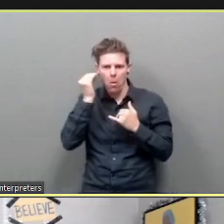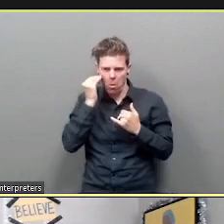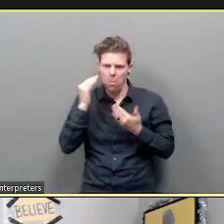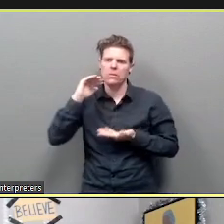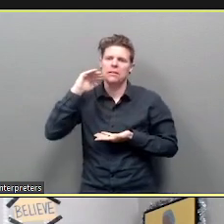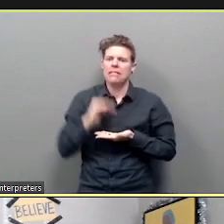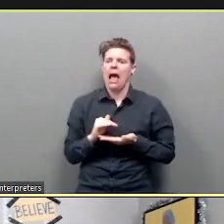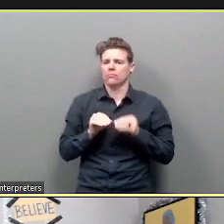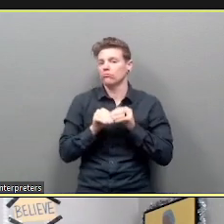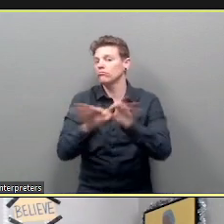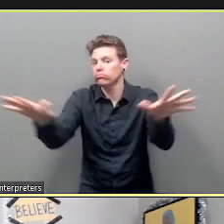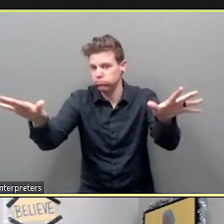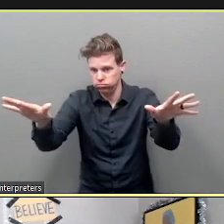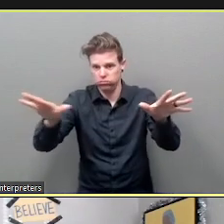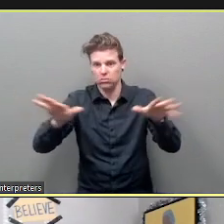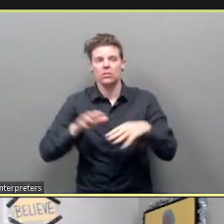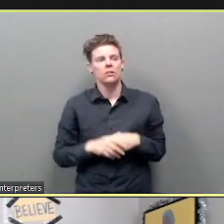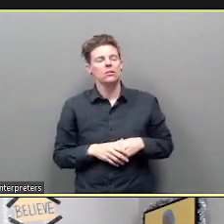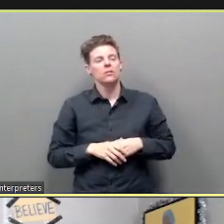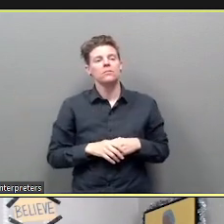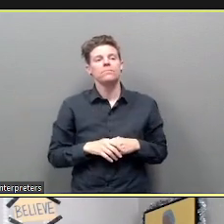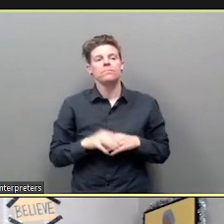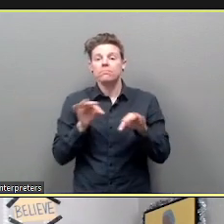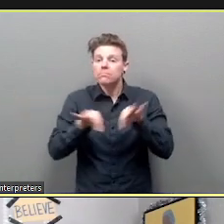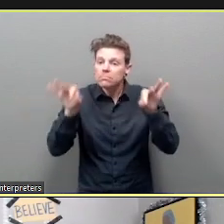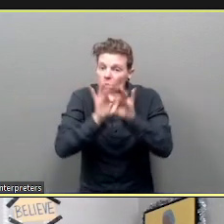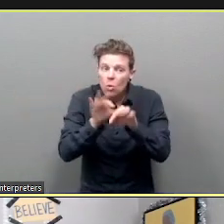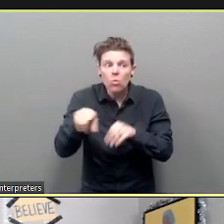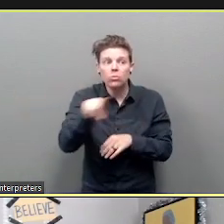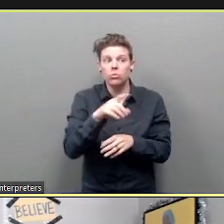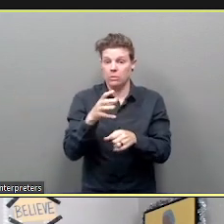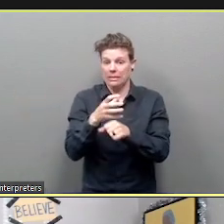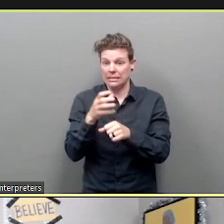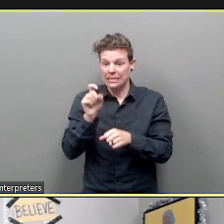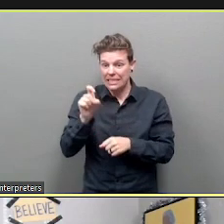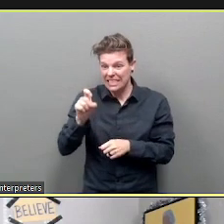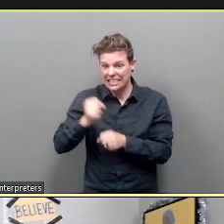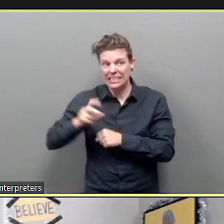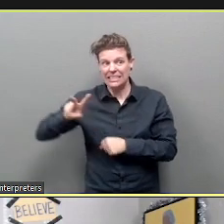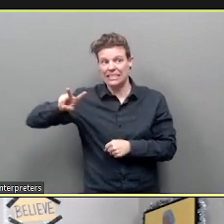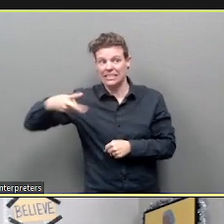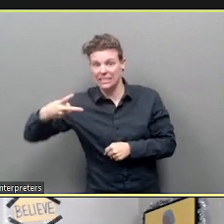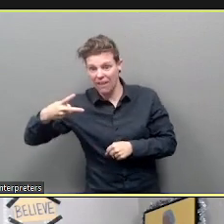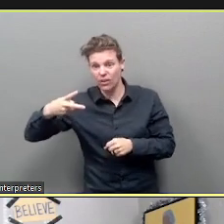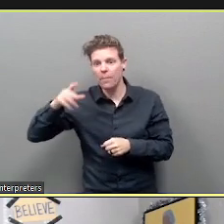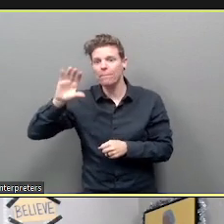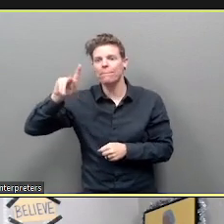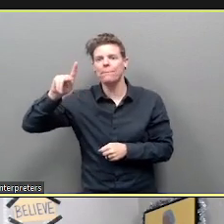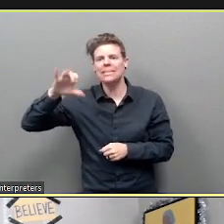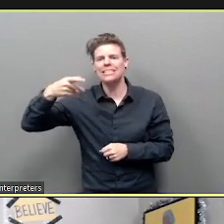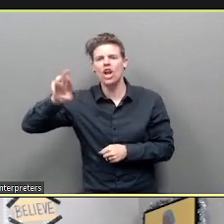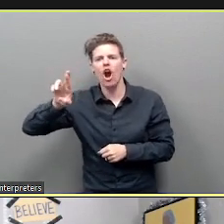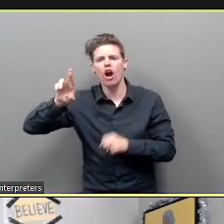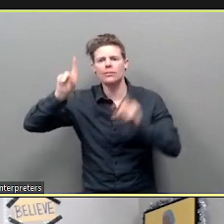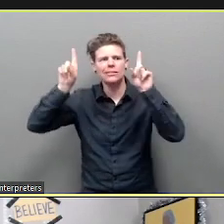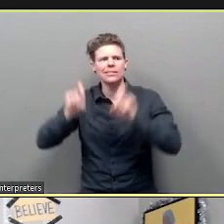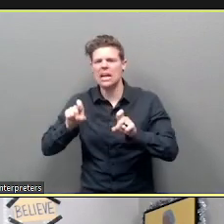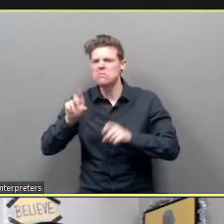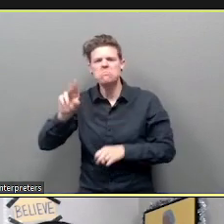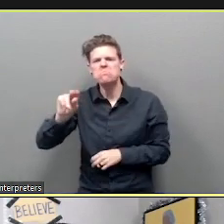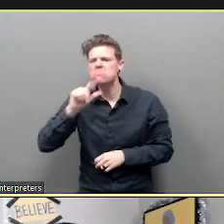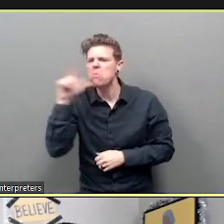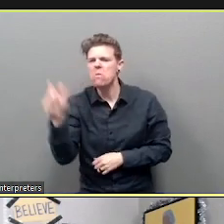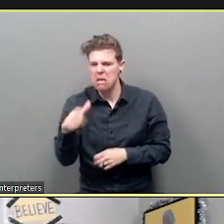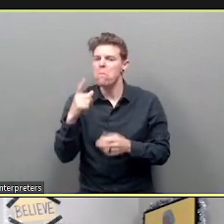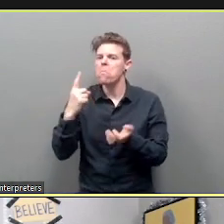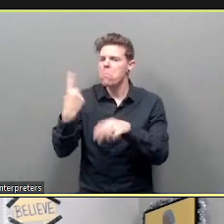not need to get an additional PCR test. So sometimes people are like, oh, I got my rapid home test, it's positive. Let me go look